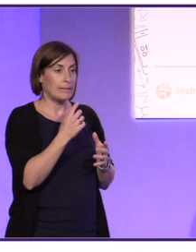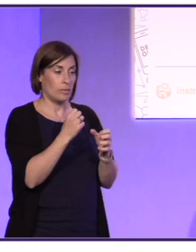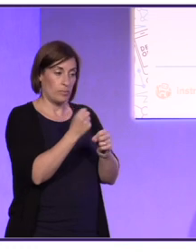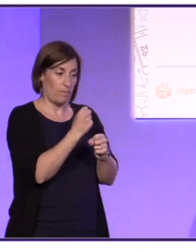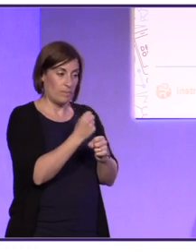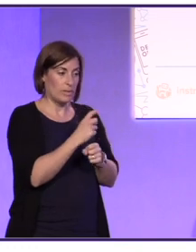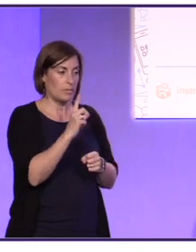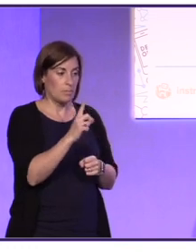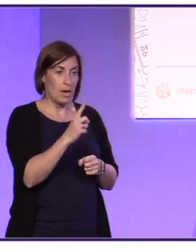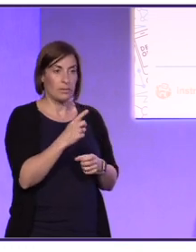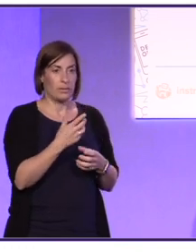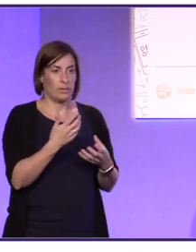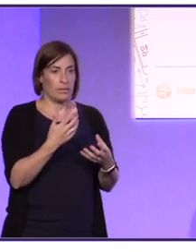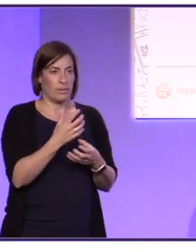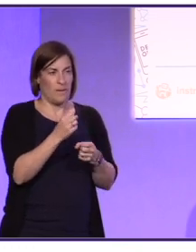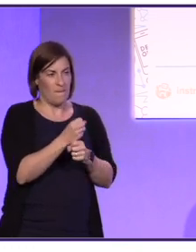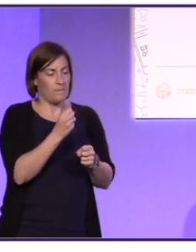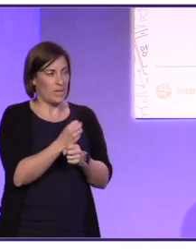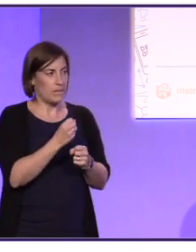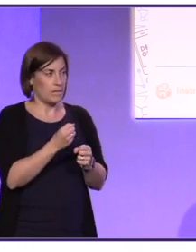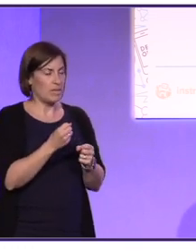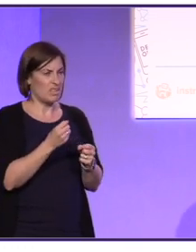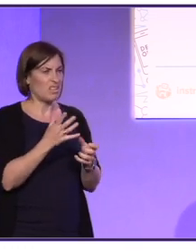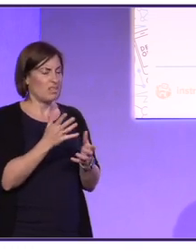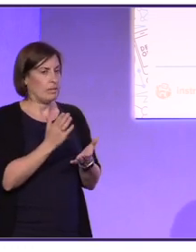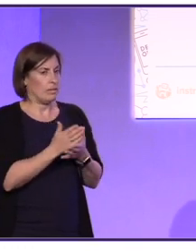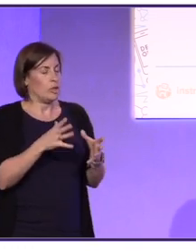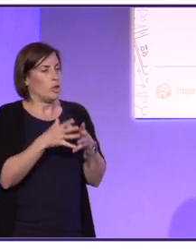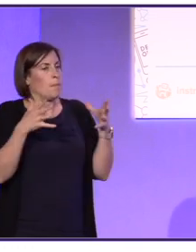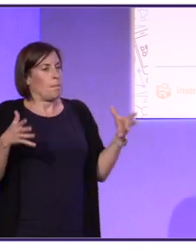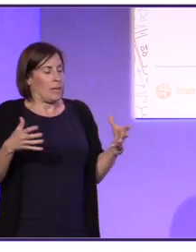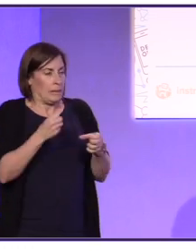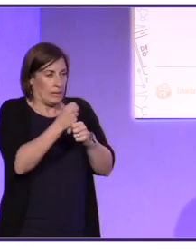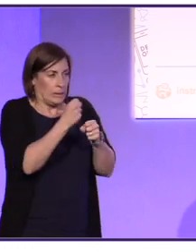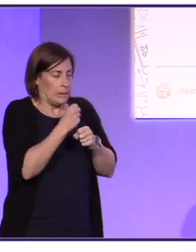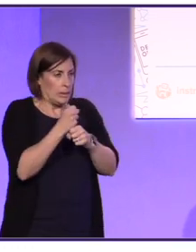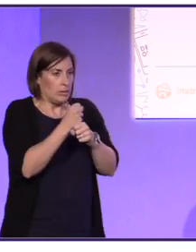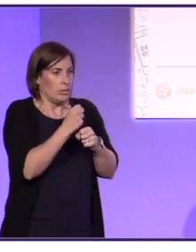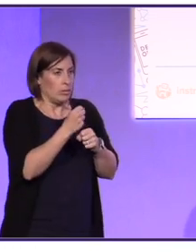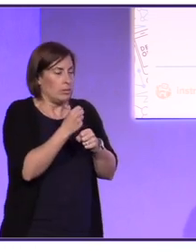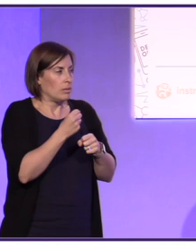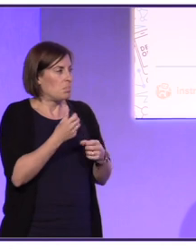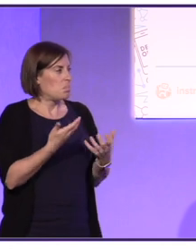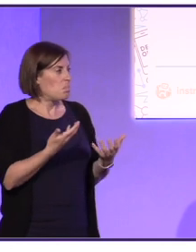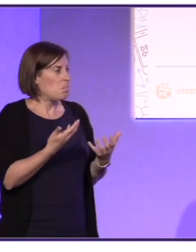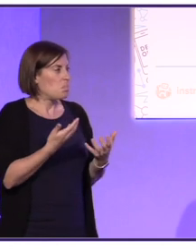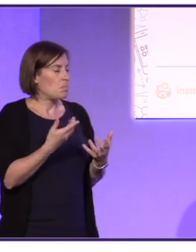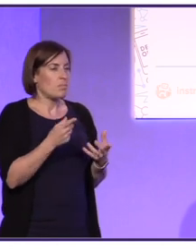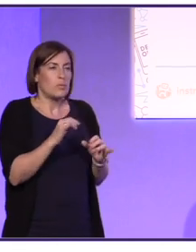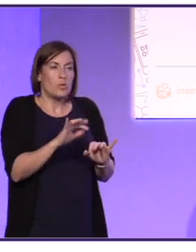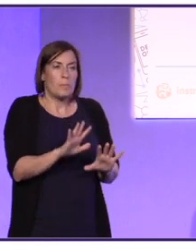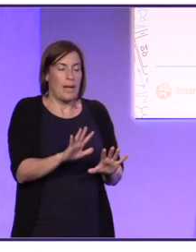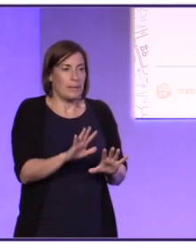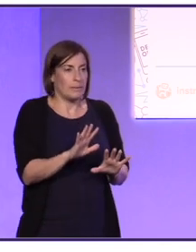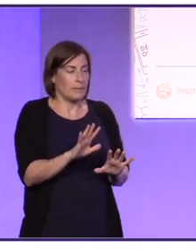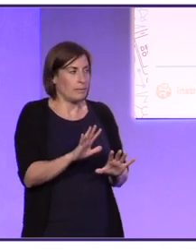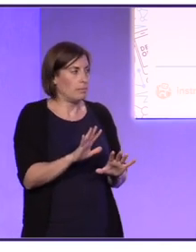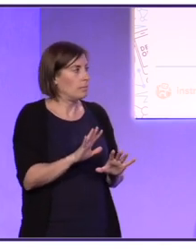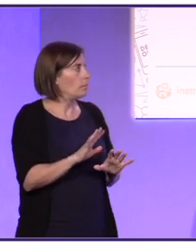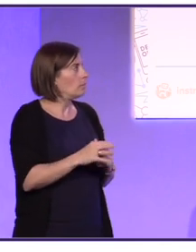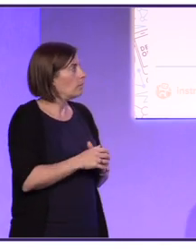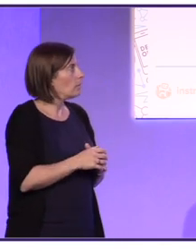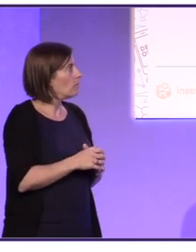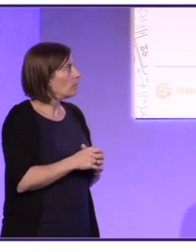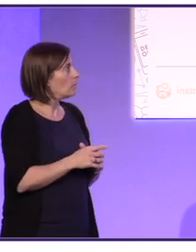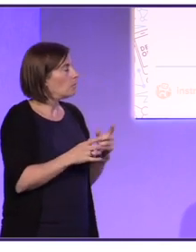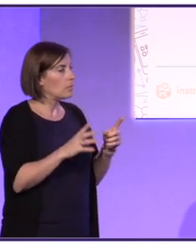the fix was really widespread. And it didn't cause us much pain. Because, remember